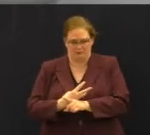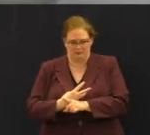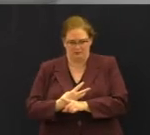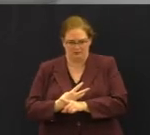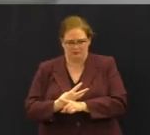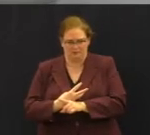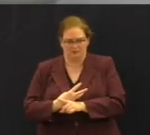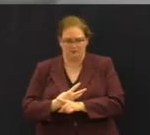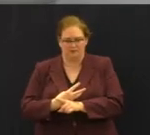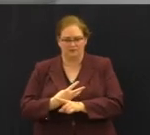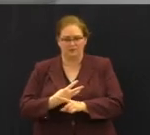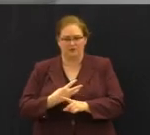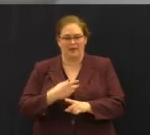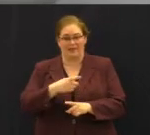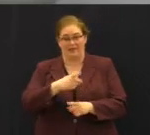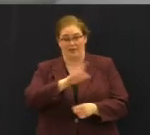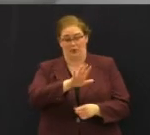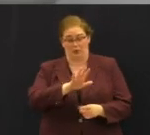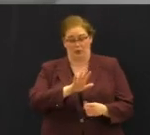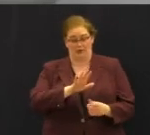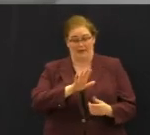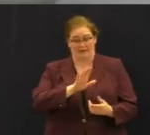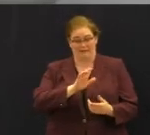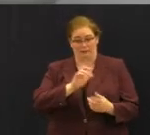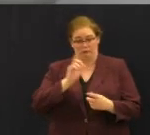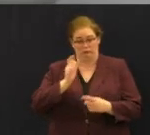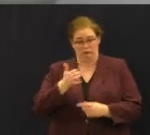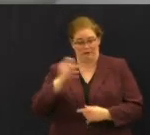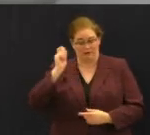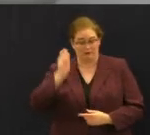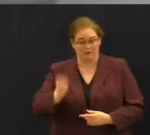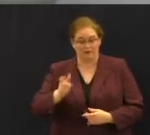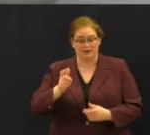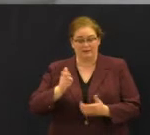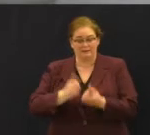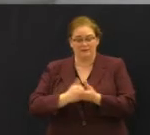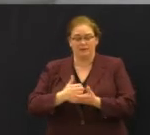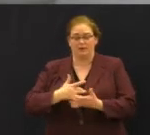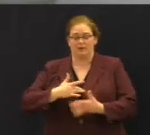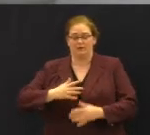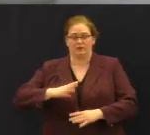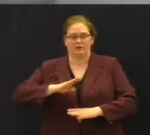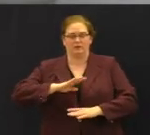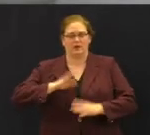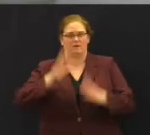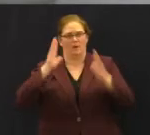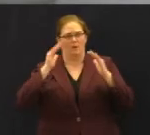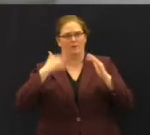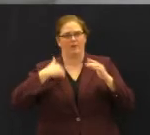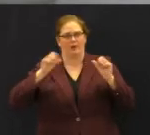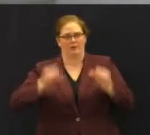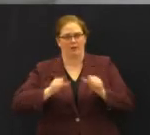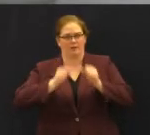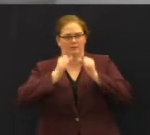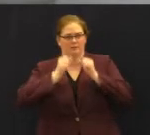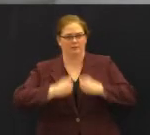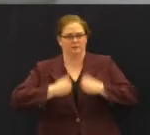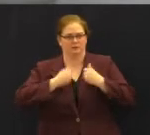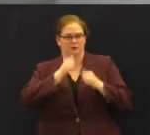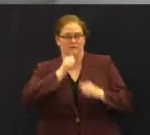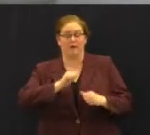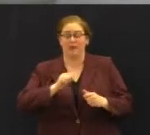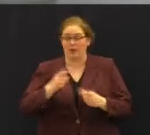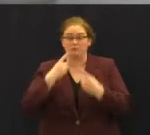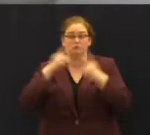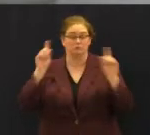that the assistance you provided to her, gave her a sense of hope that she will survive, and she is. So I just want to thank you for that. It